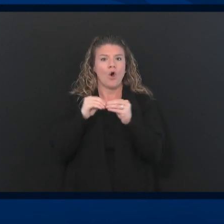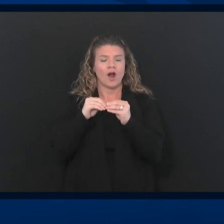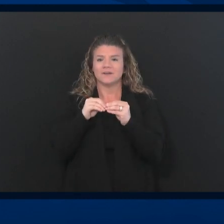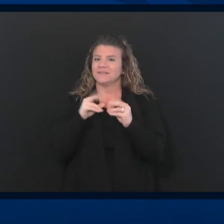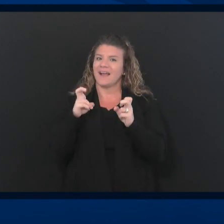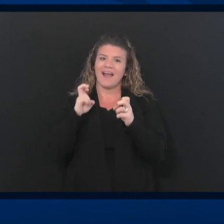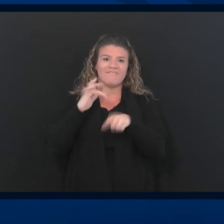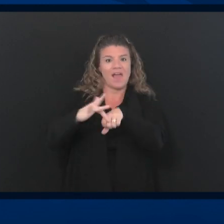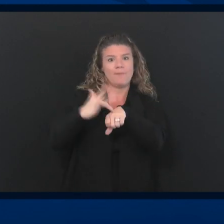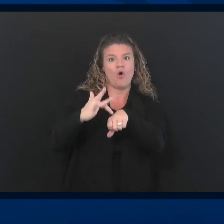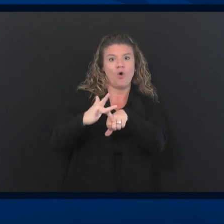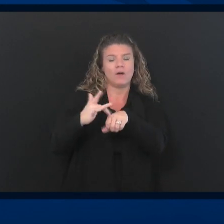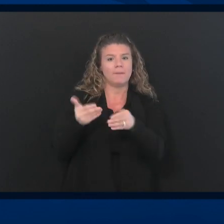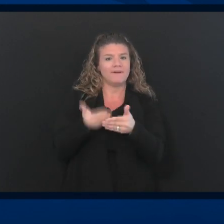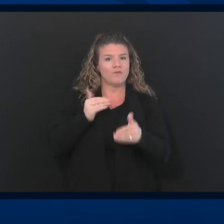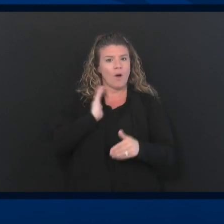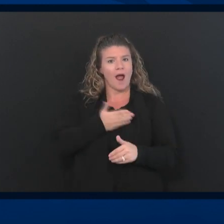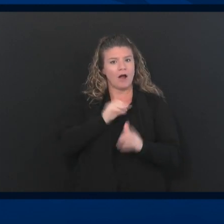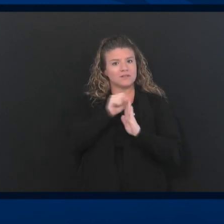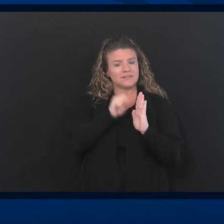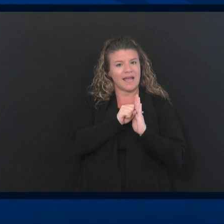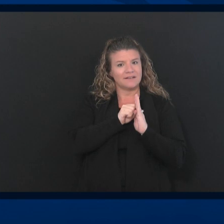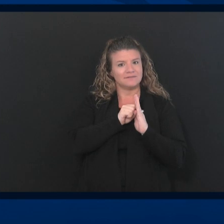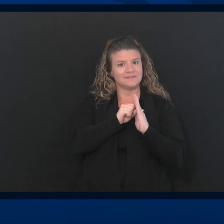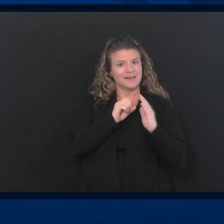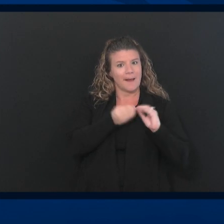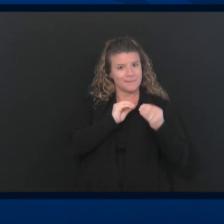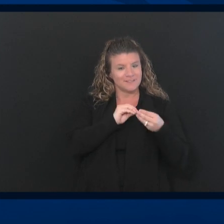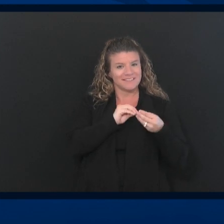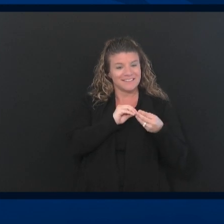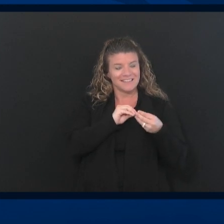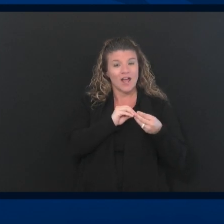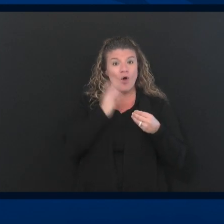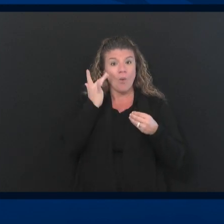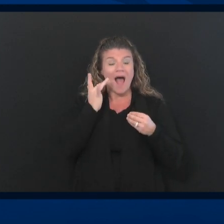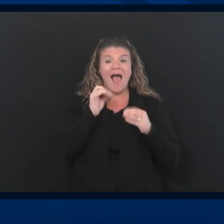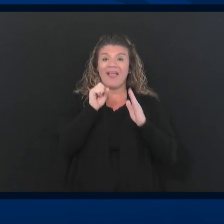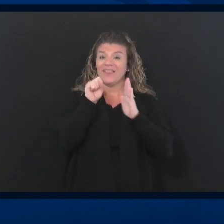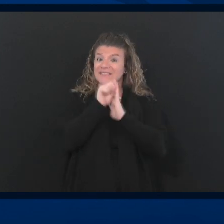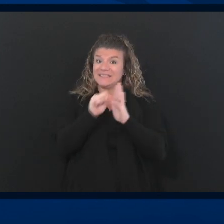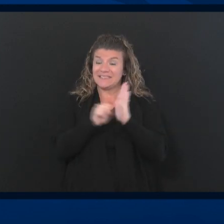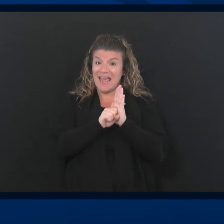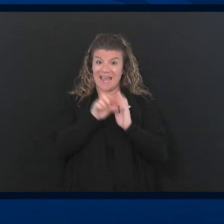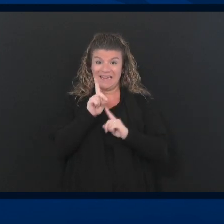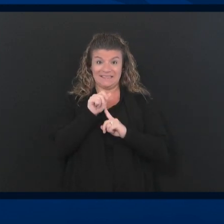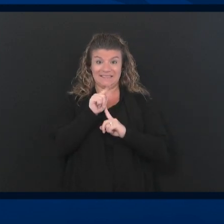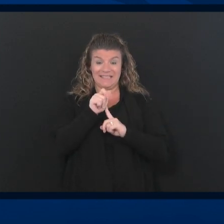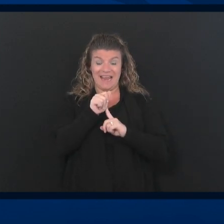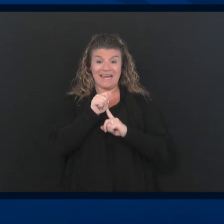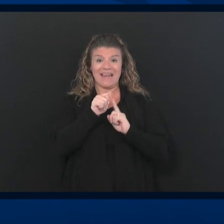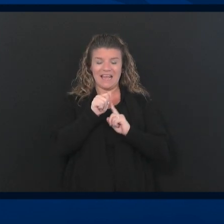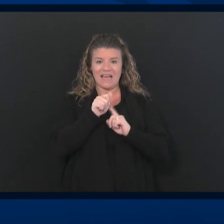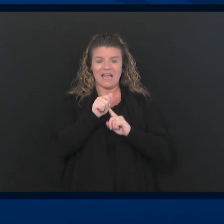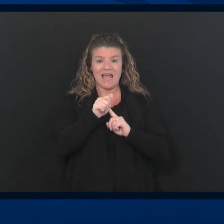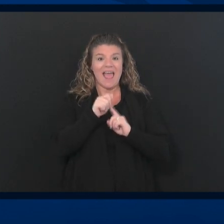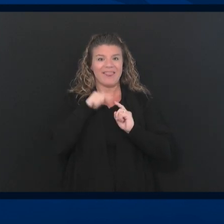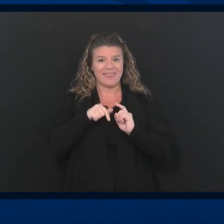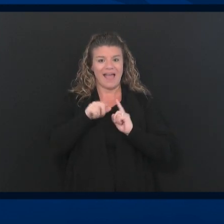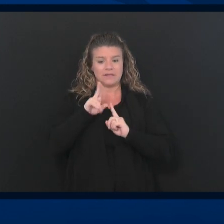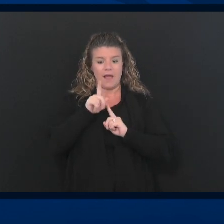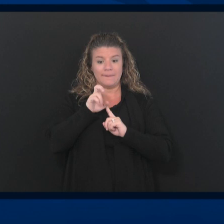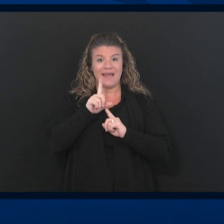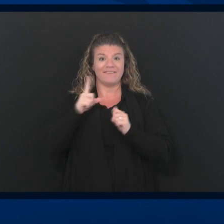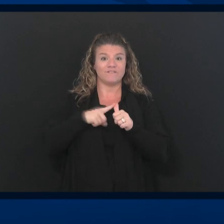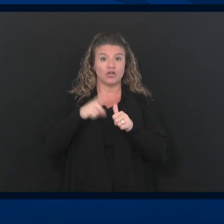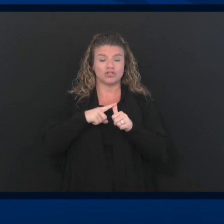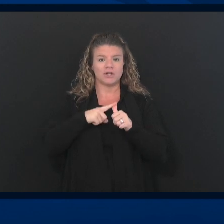available before the state. And the state will actually, you'll find the same, that the state data will be updated before the national data for West